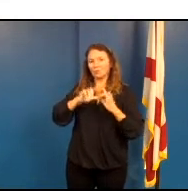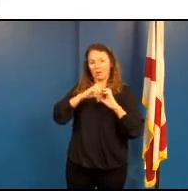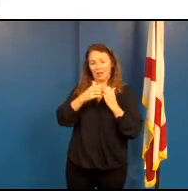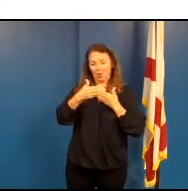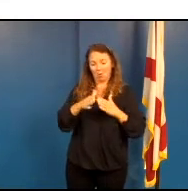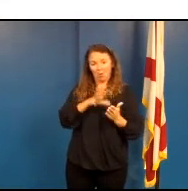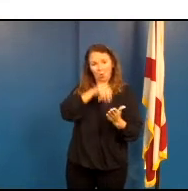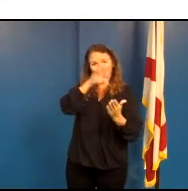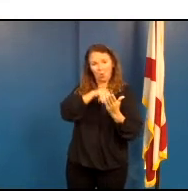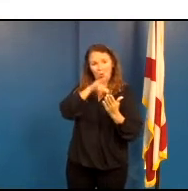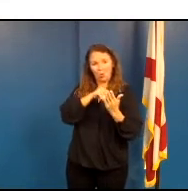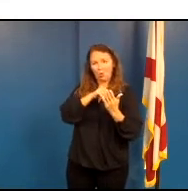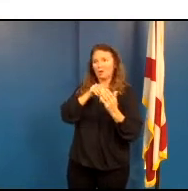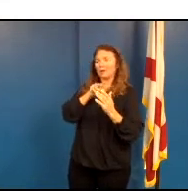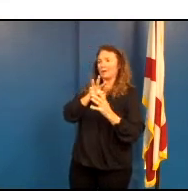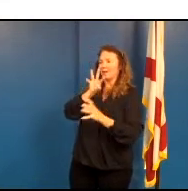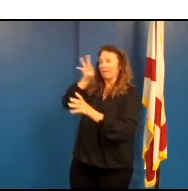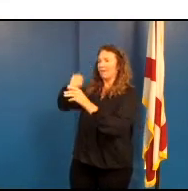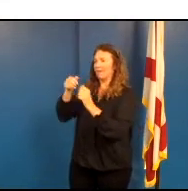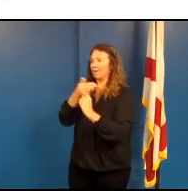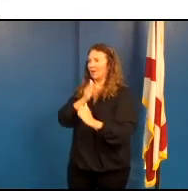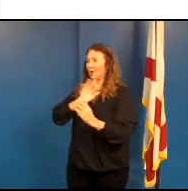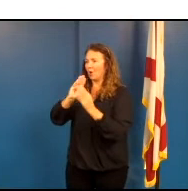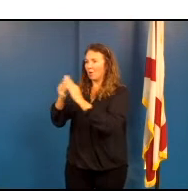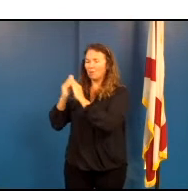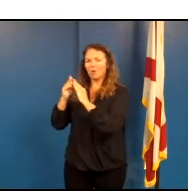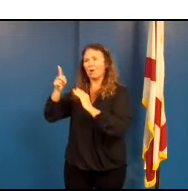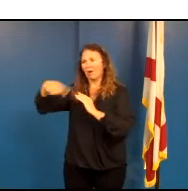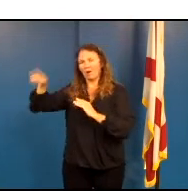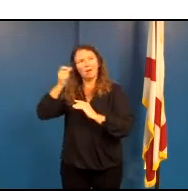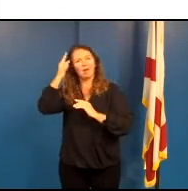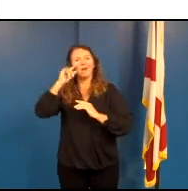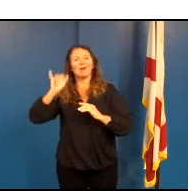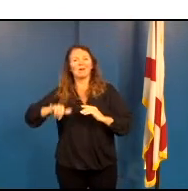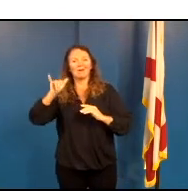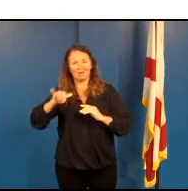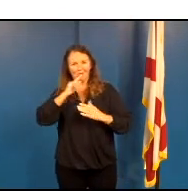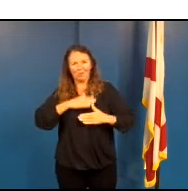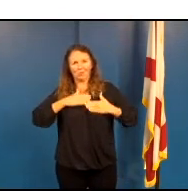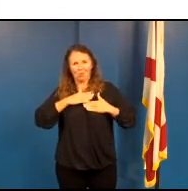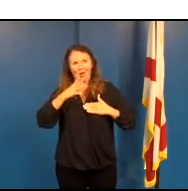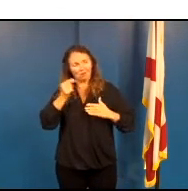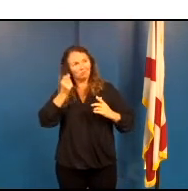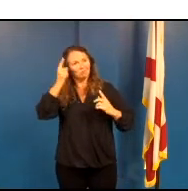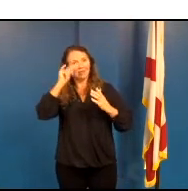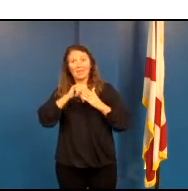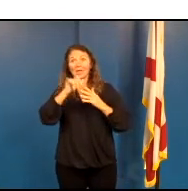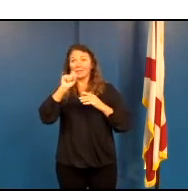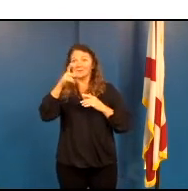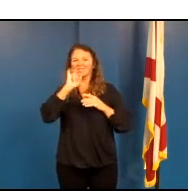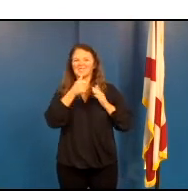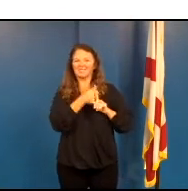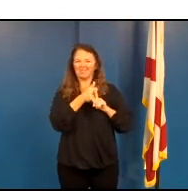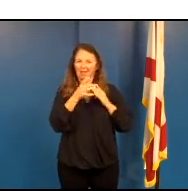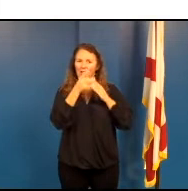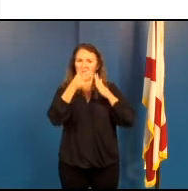classroom learning into the community. It makes a difference in the community, but it also positions SPC as a